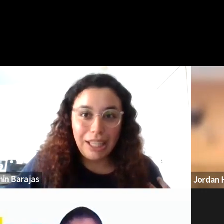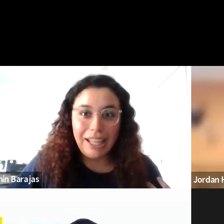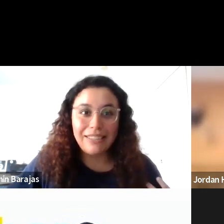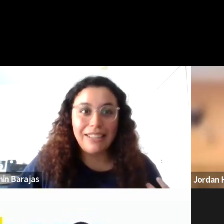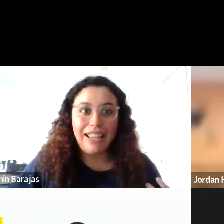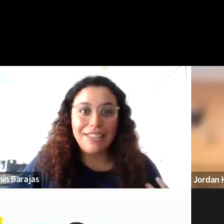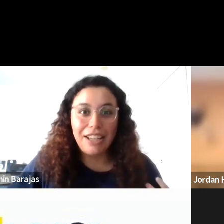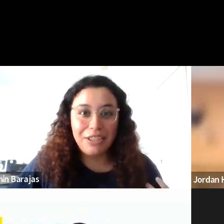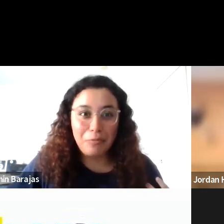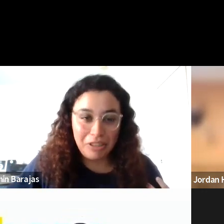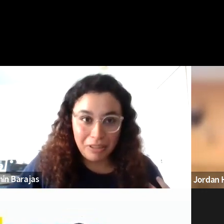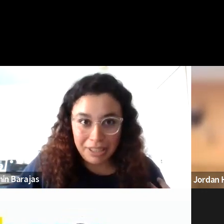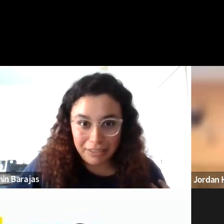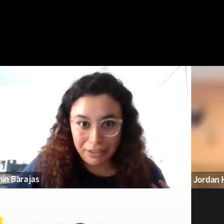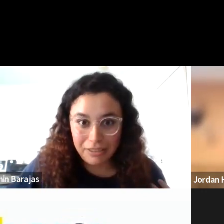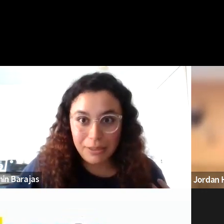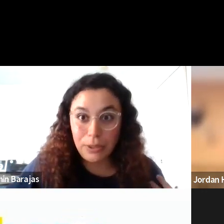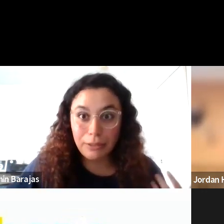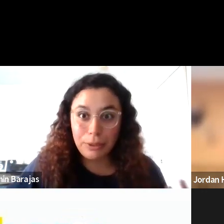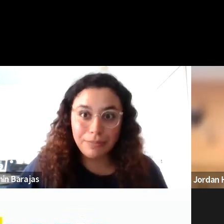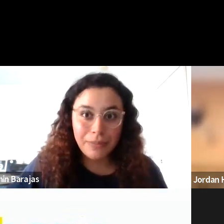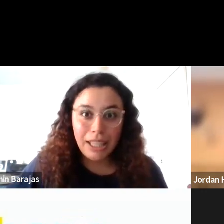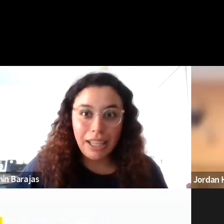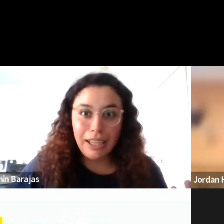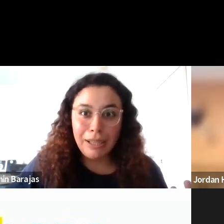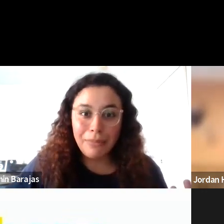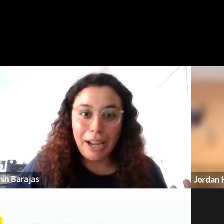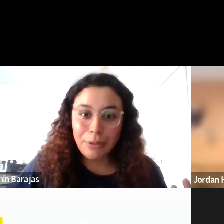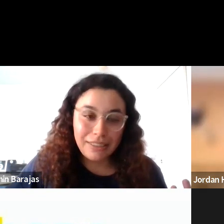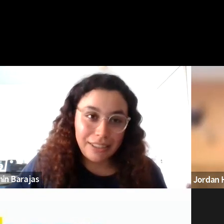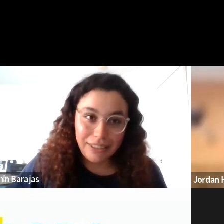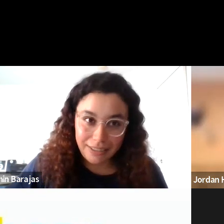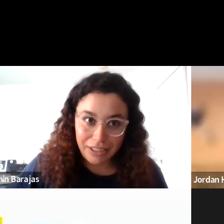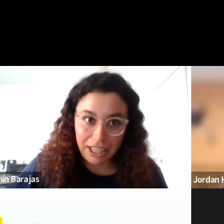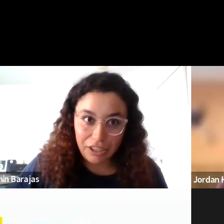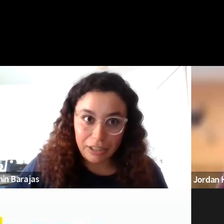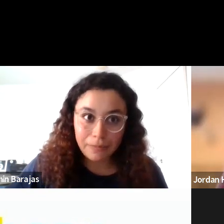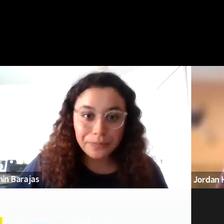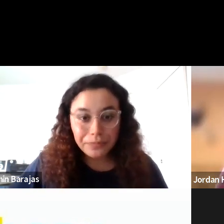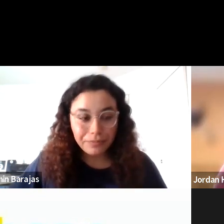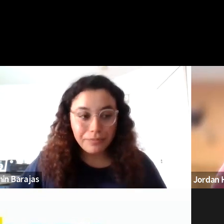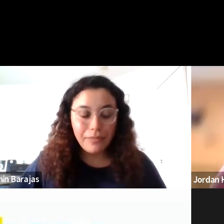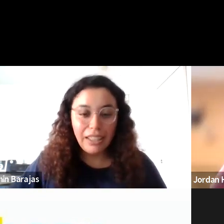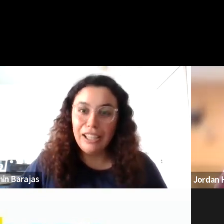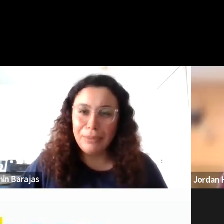we realized that education means something different to everyone. I would consider this education,